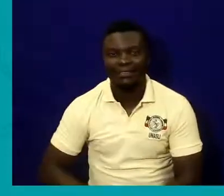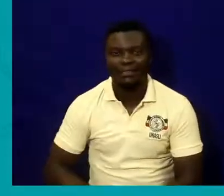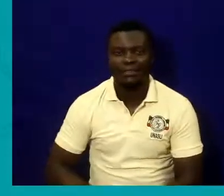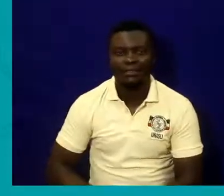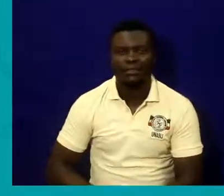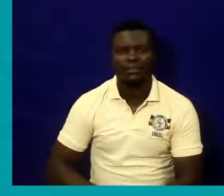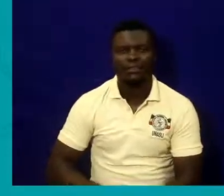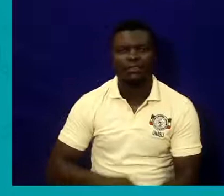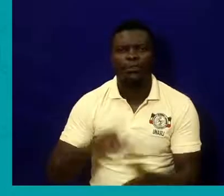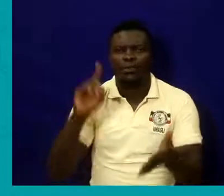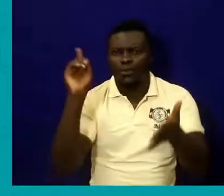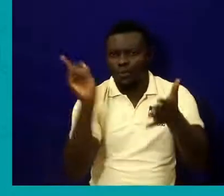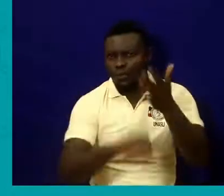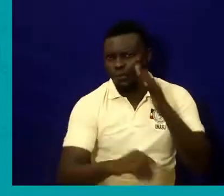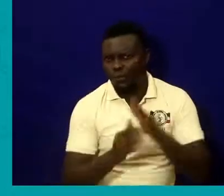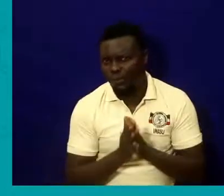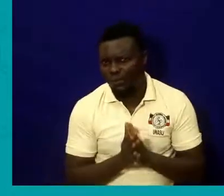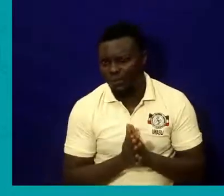what is